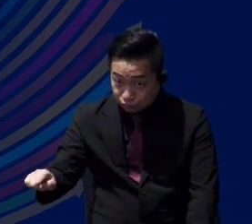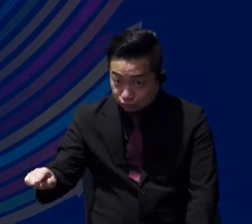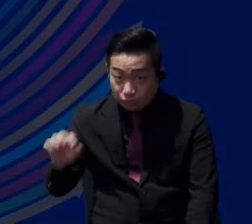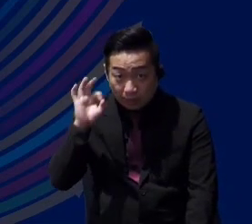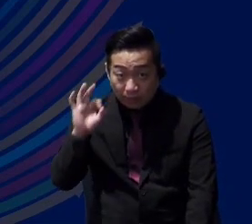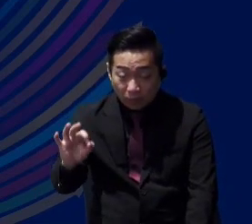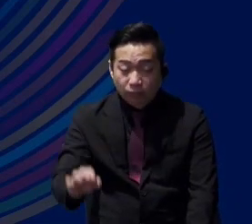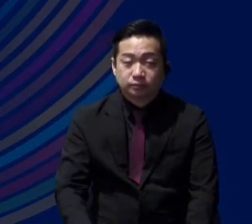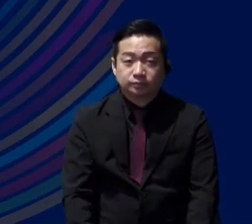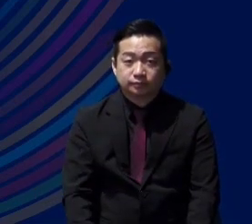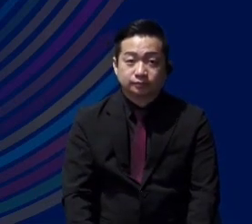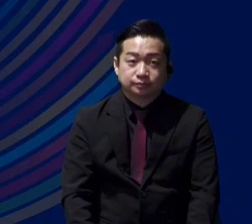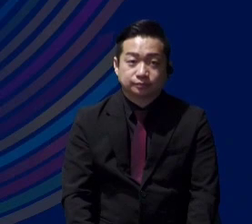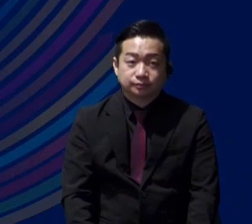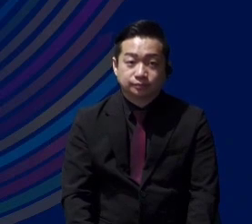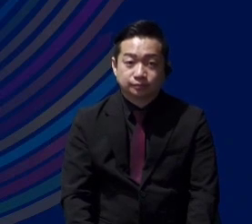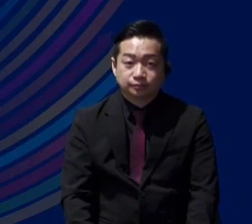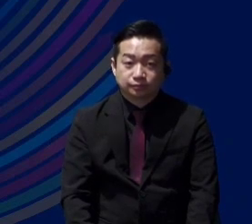362.